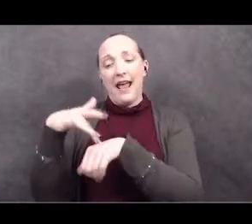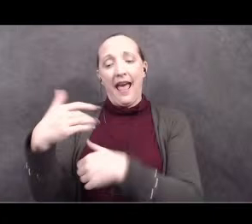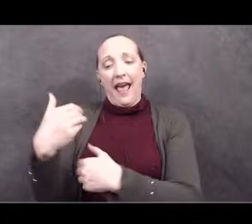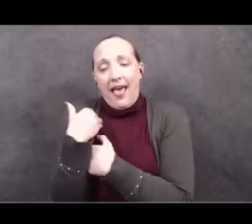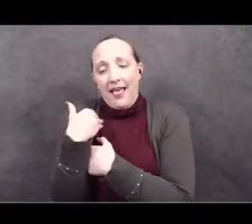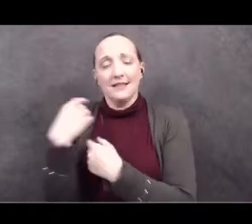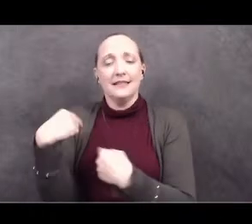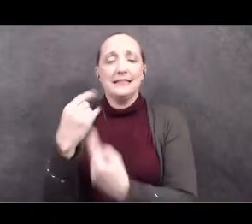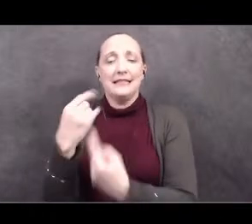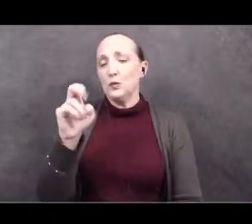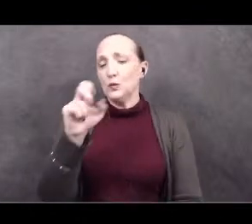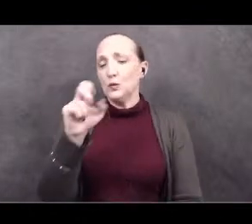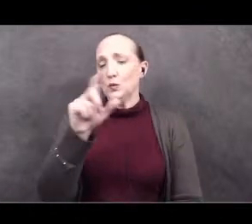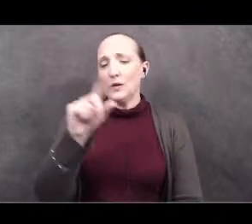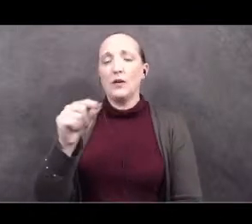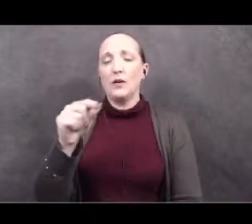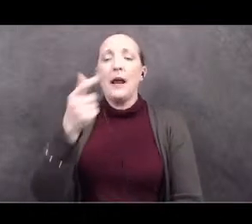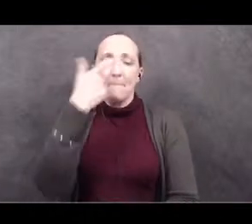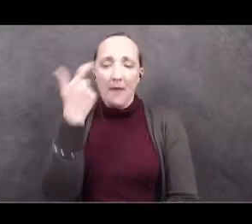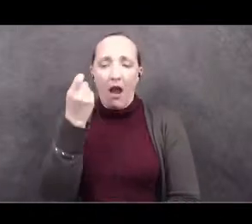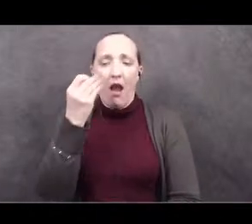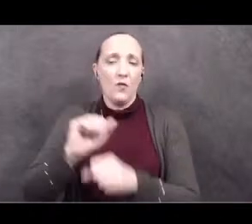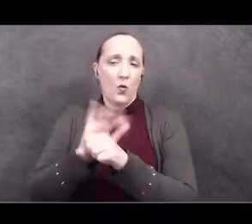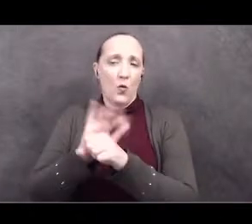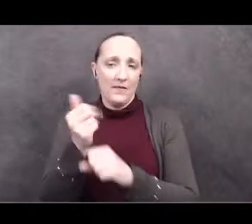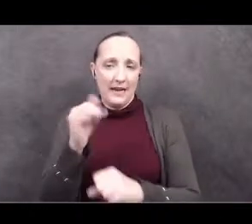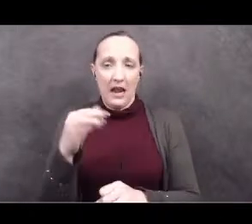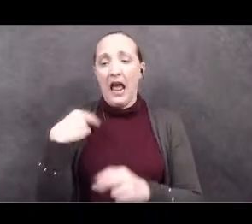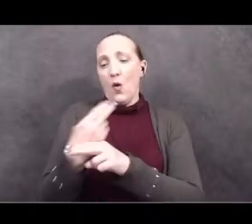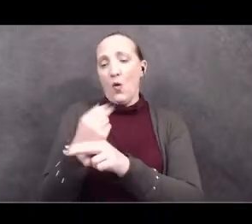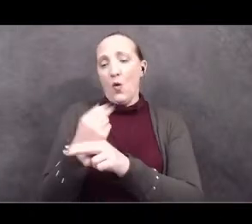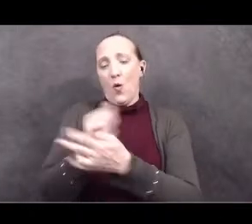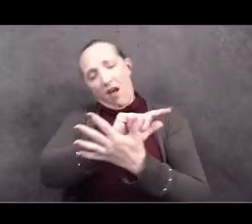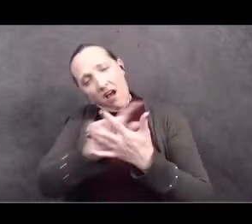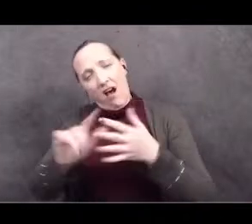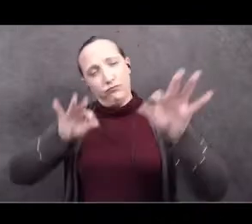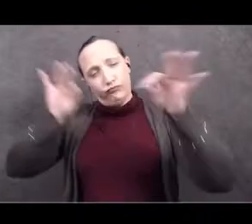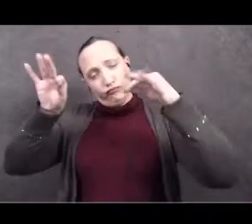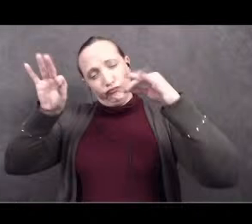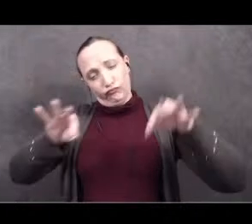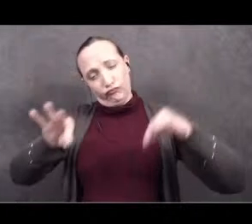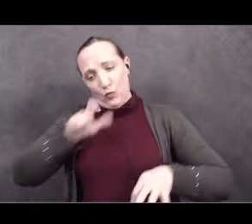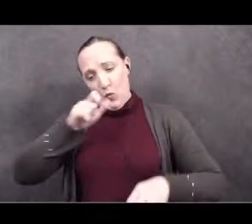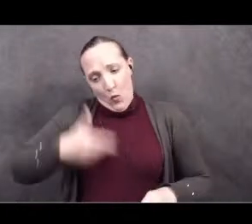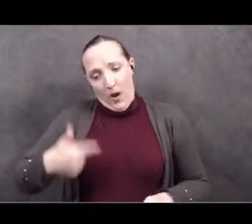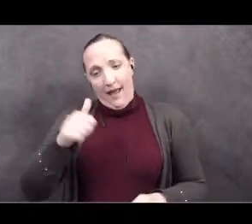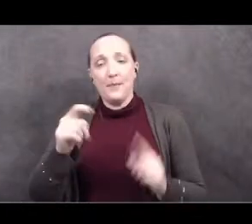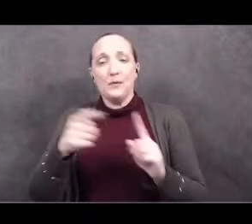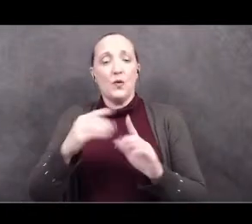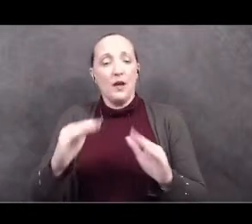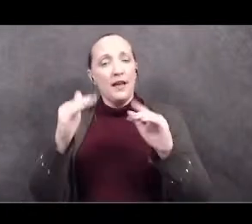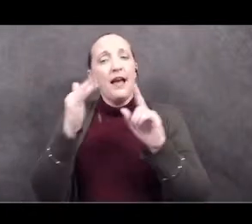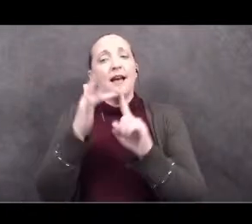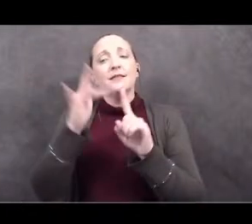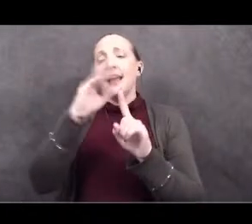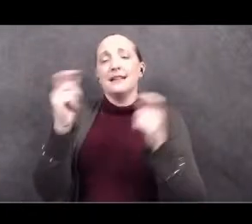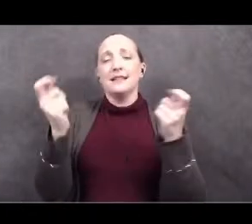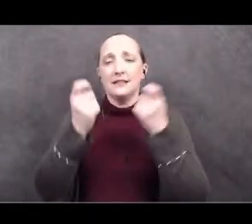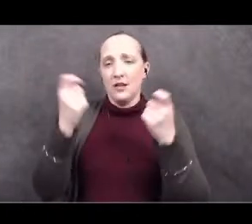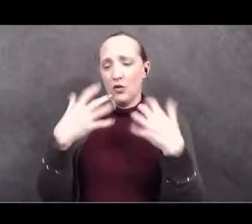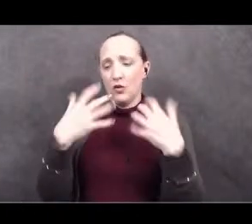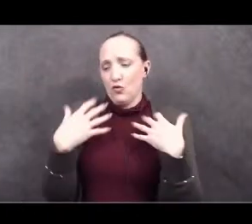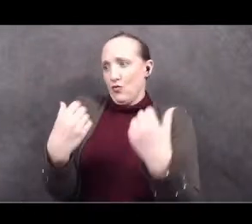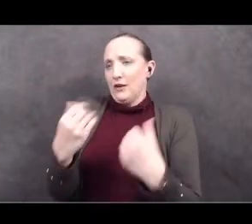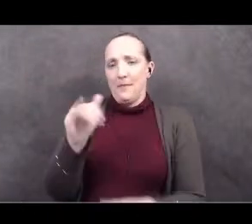due to co9 I use all these three scriptors to highlight to elevate and to celebrate the value of the courageous vots taken by you